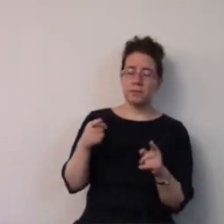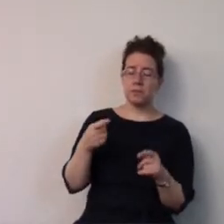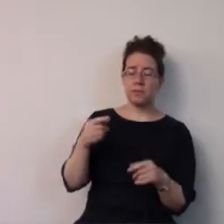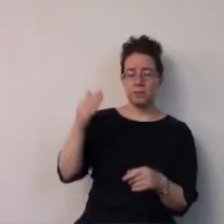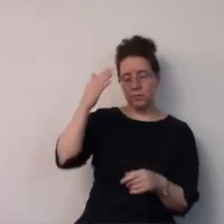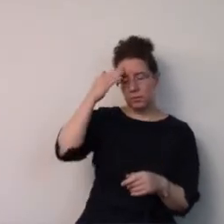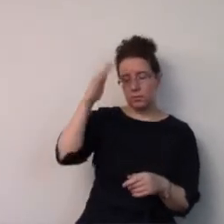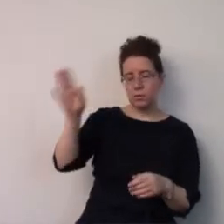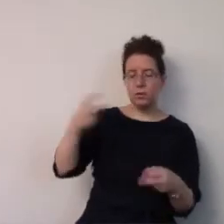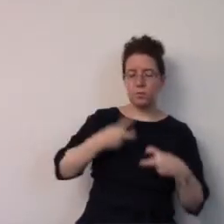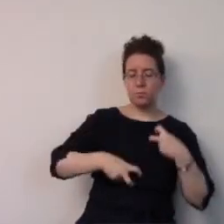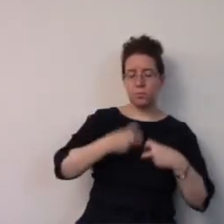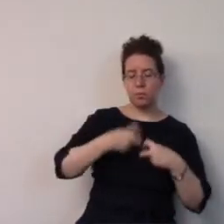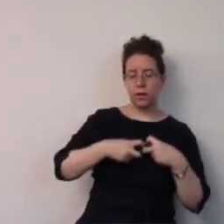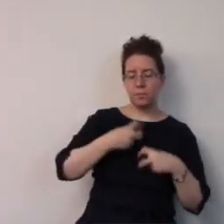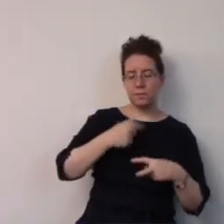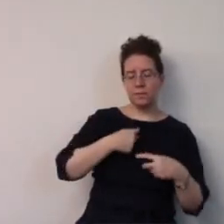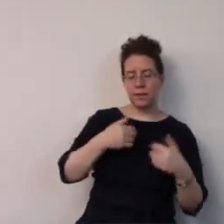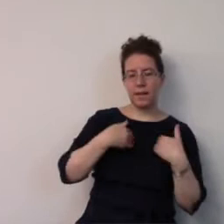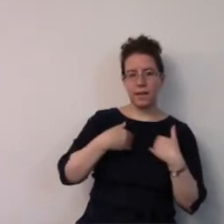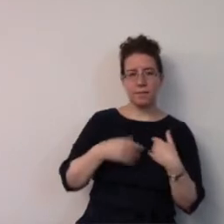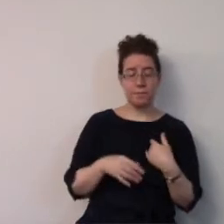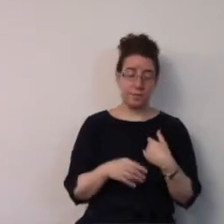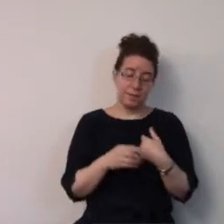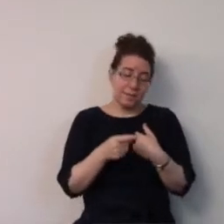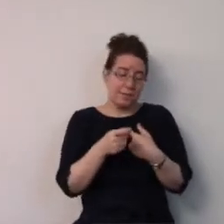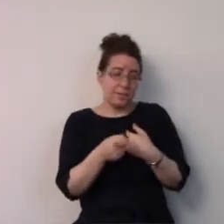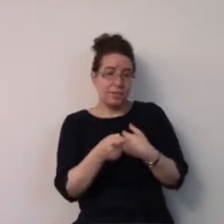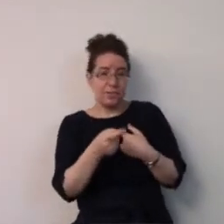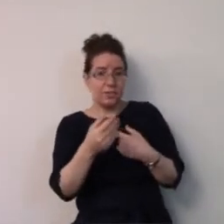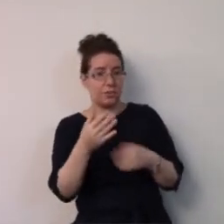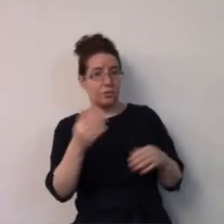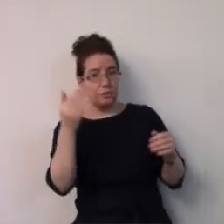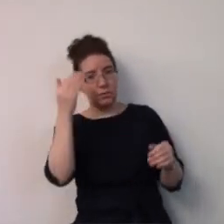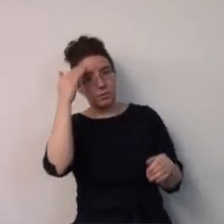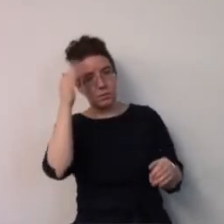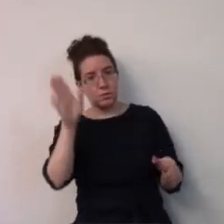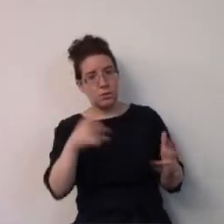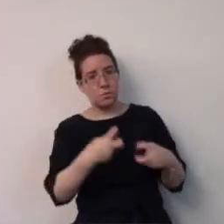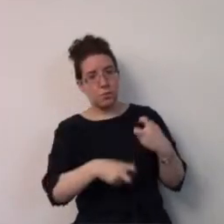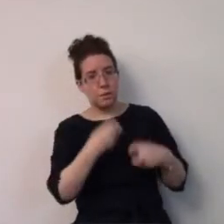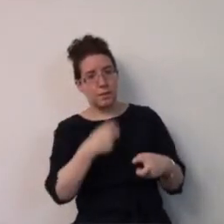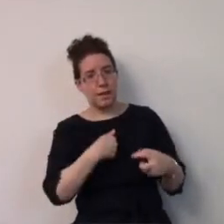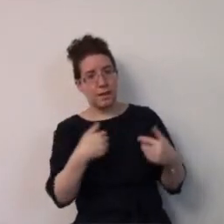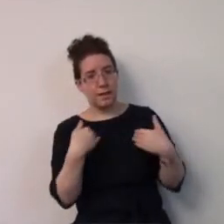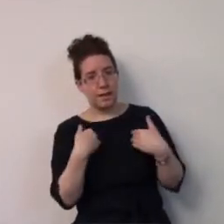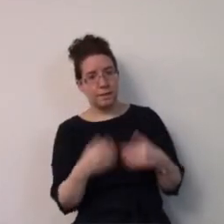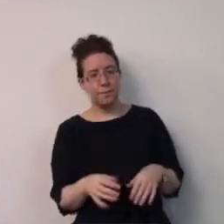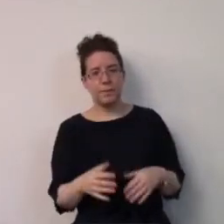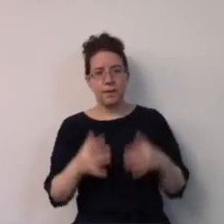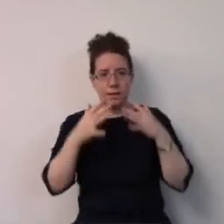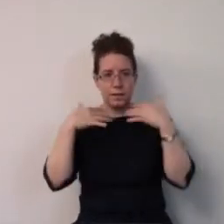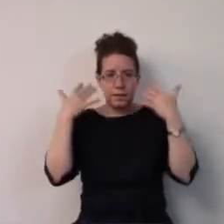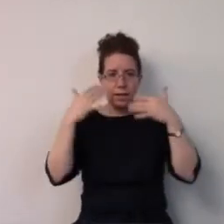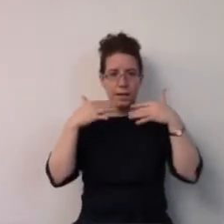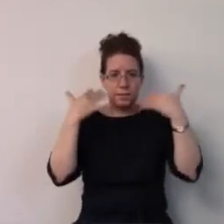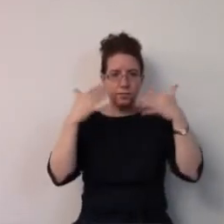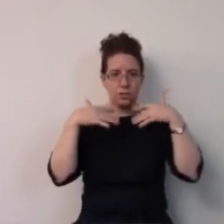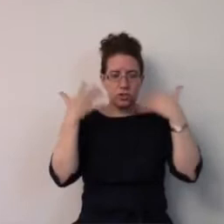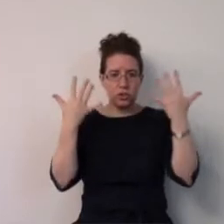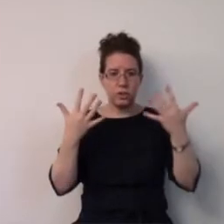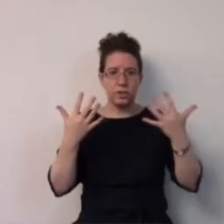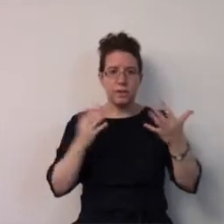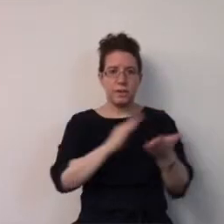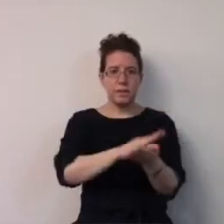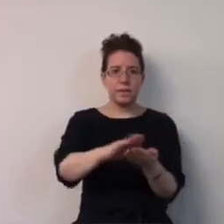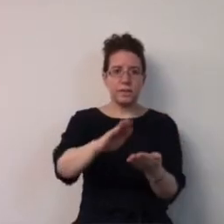the whole system a cleaning, rehabilitation. That's good. Hallelujah. I would ask for one of the little kids to